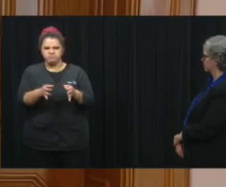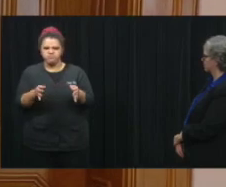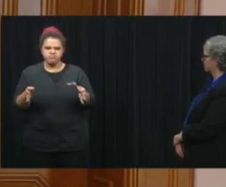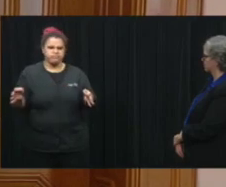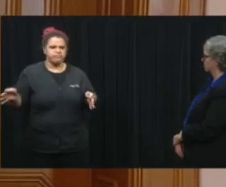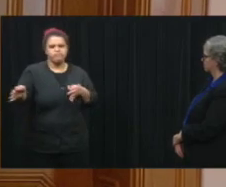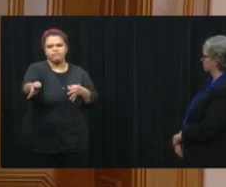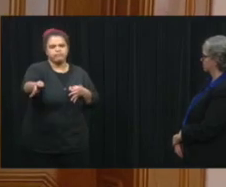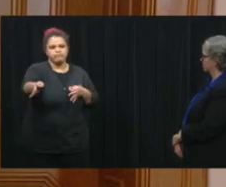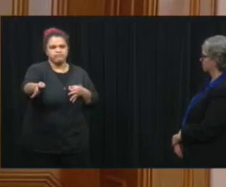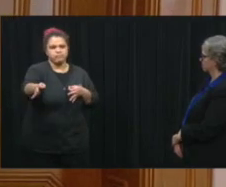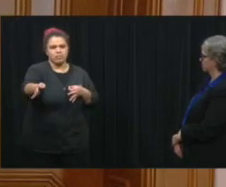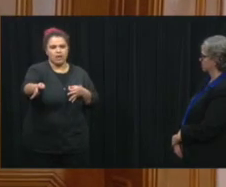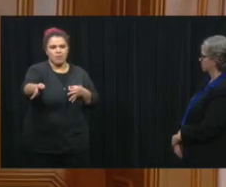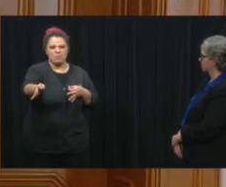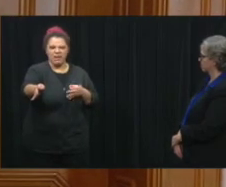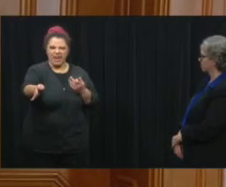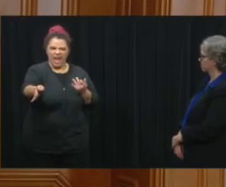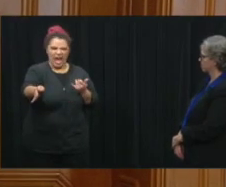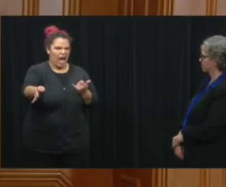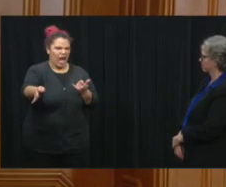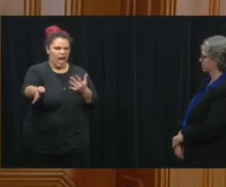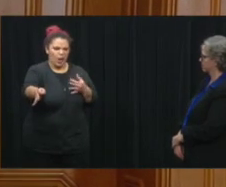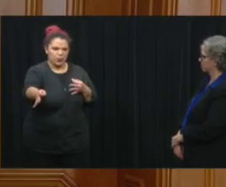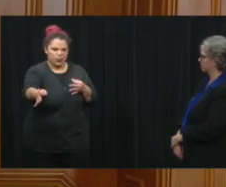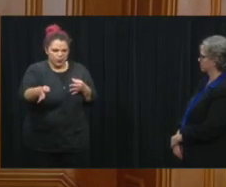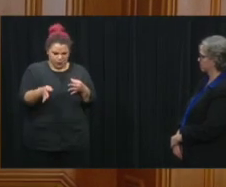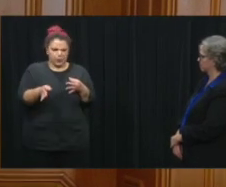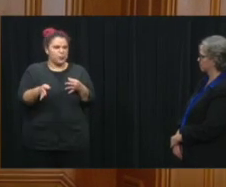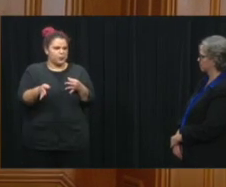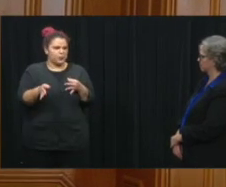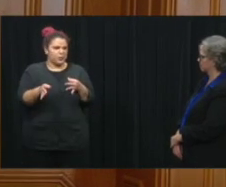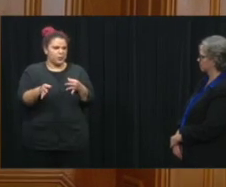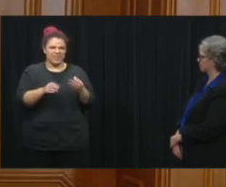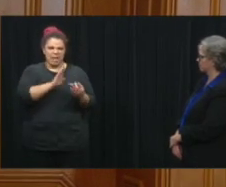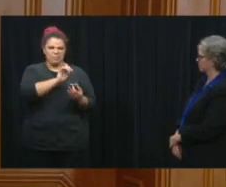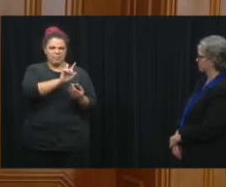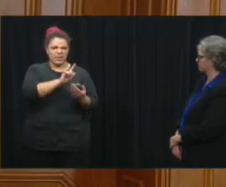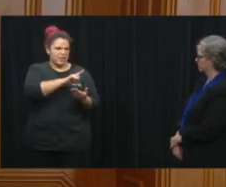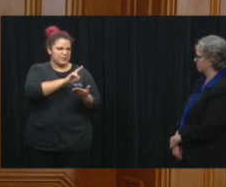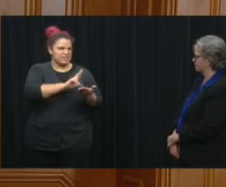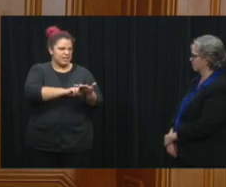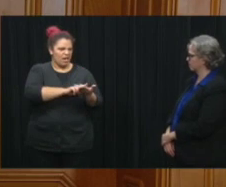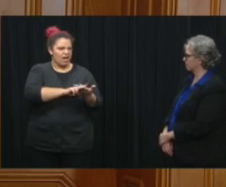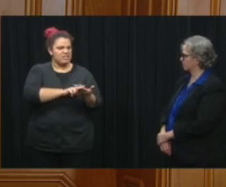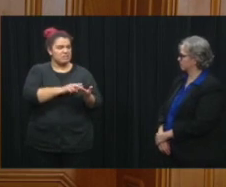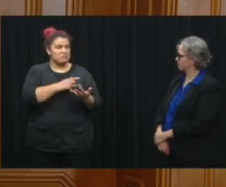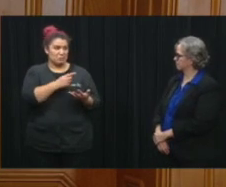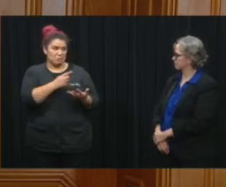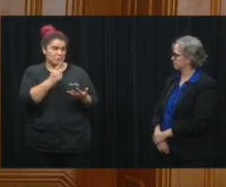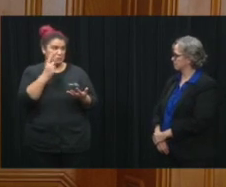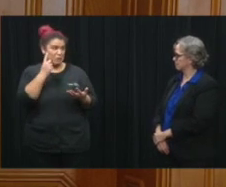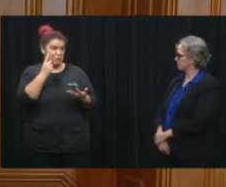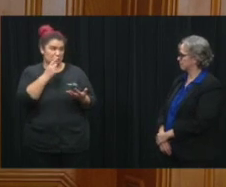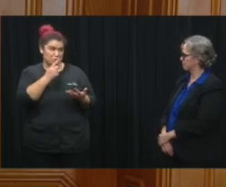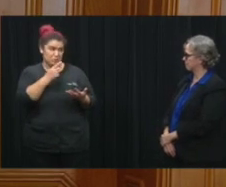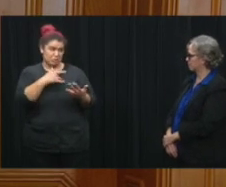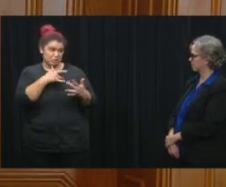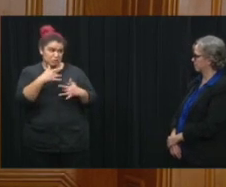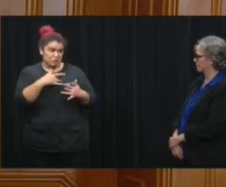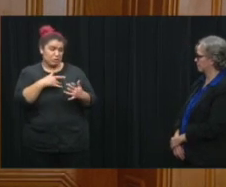the bill you signed today. How concerned are you that voters will be confused